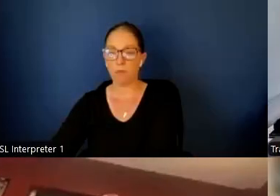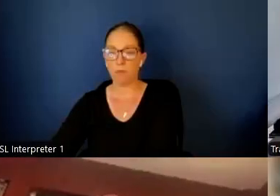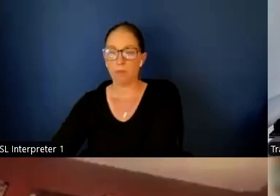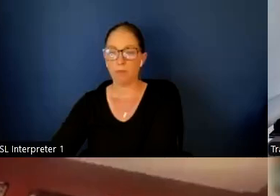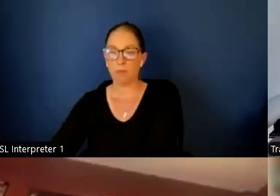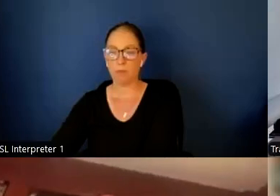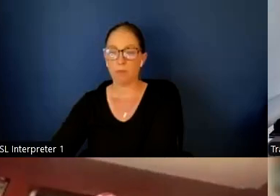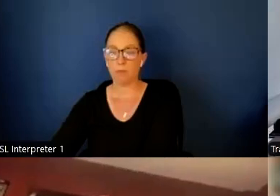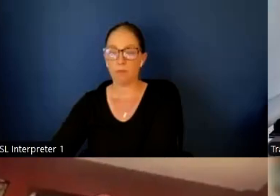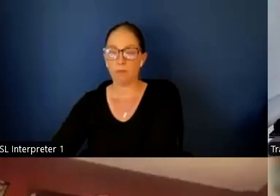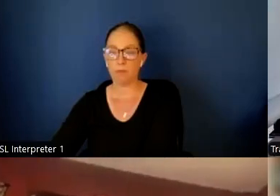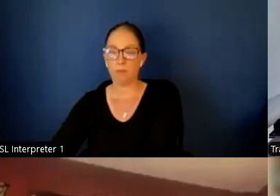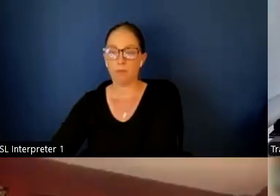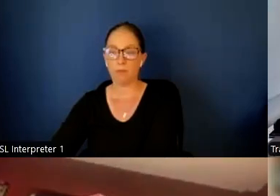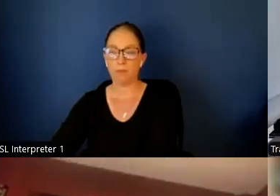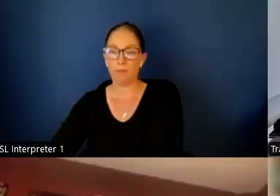Hi, everybody.